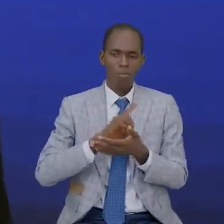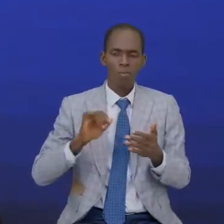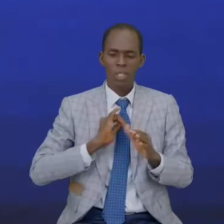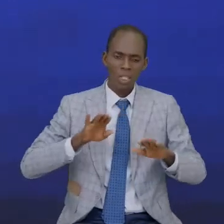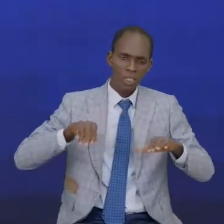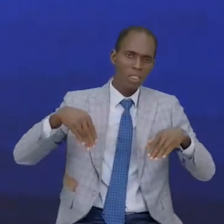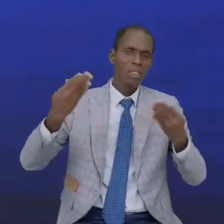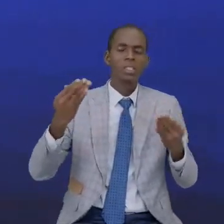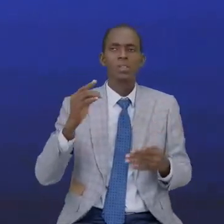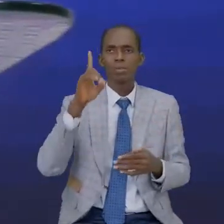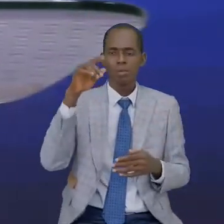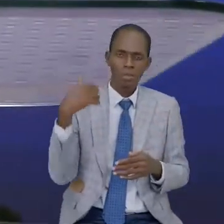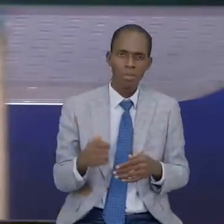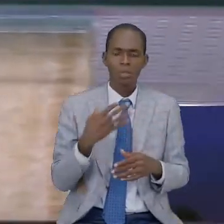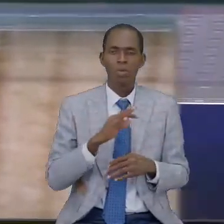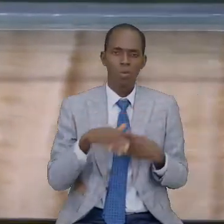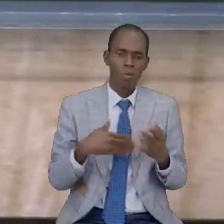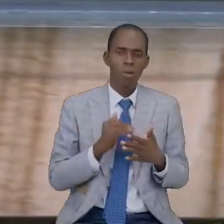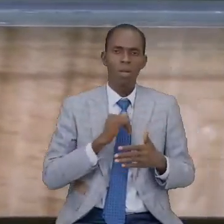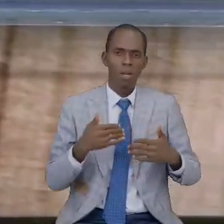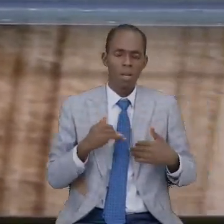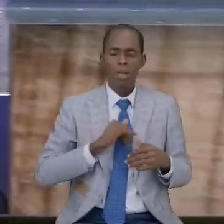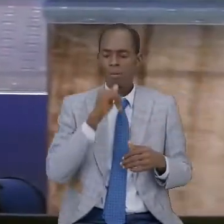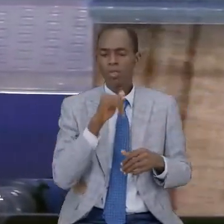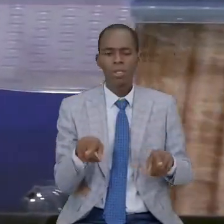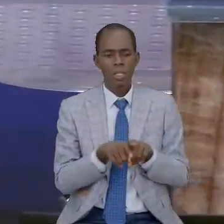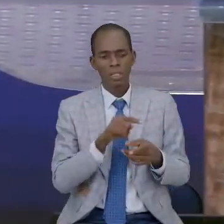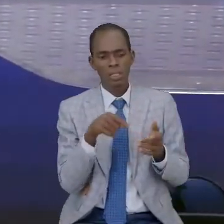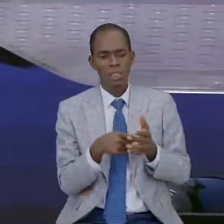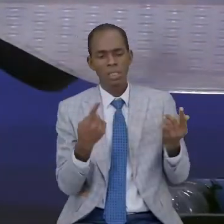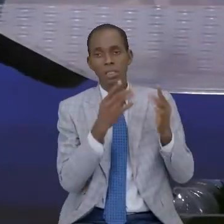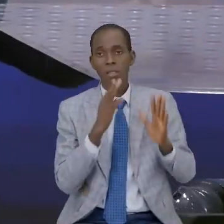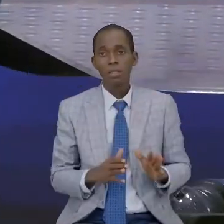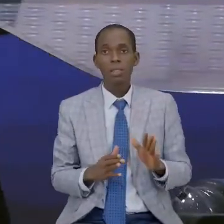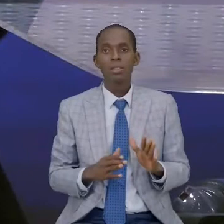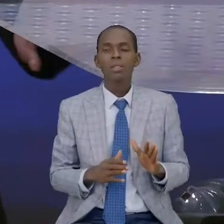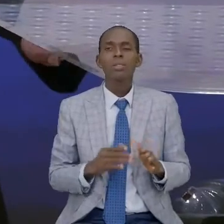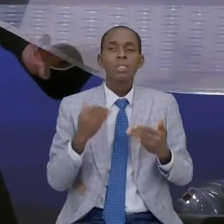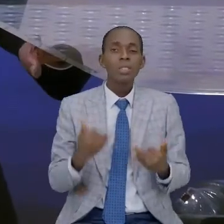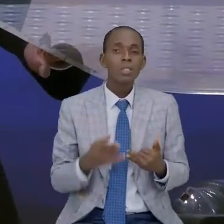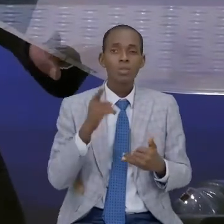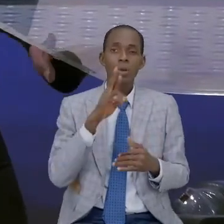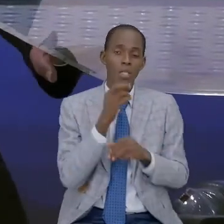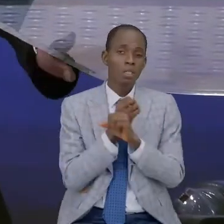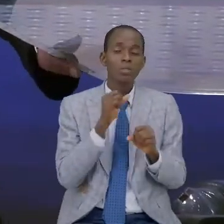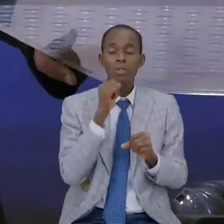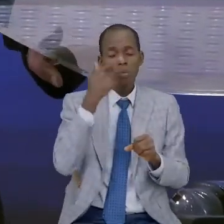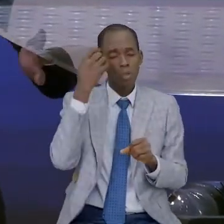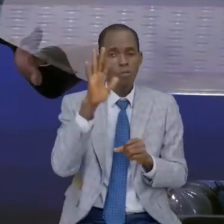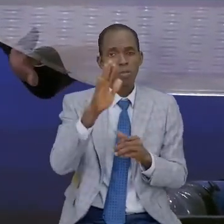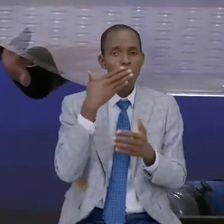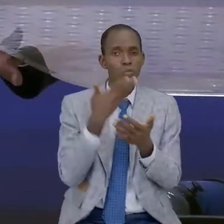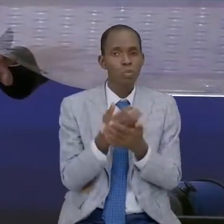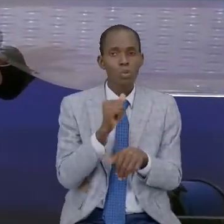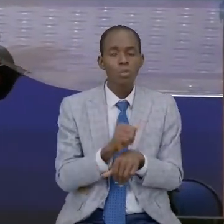I have. I'm not even like this publican. But you know that all that did not save him. Now you are saved. Not because of your good